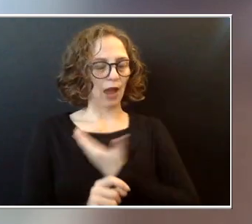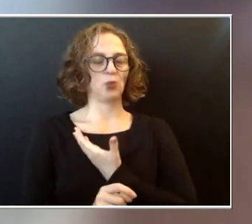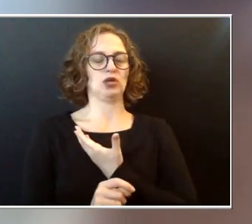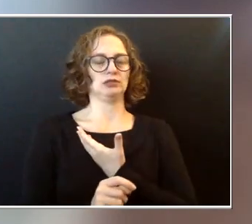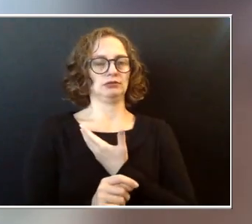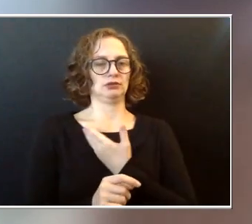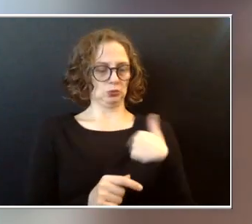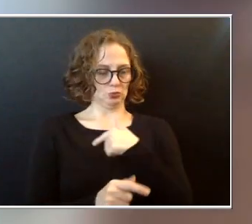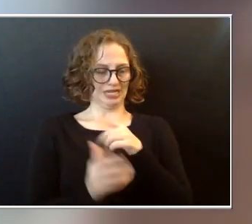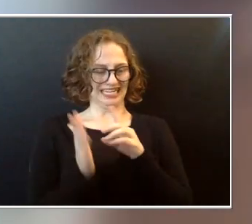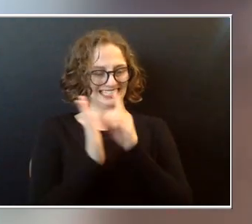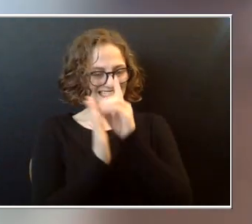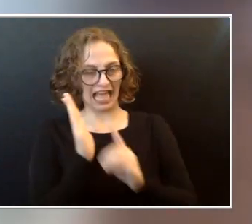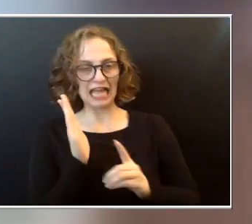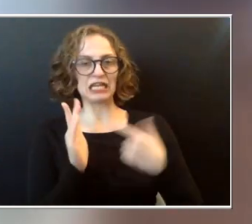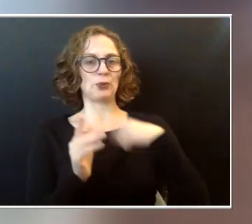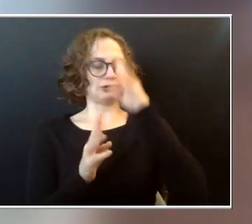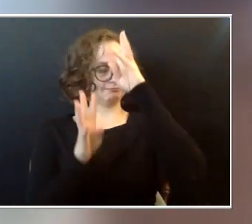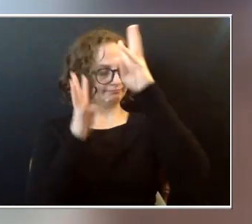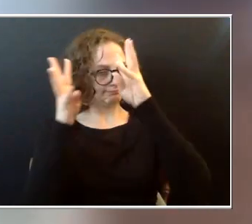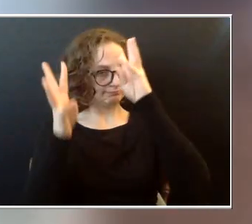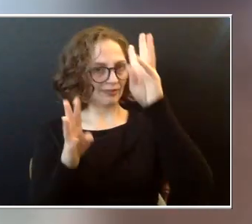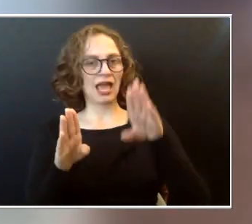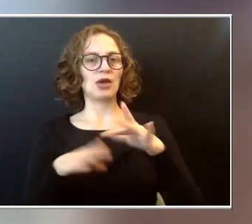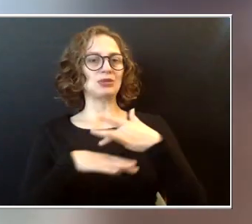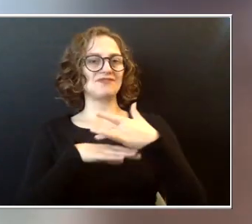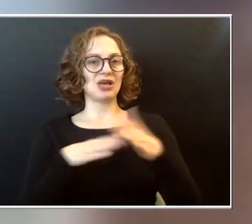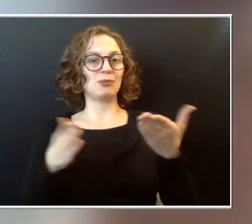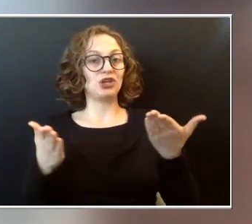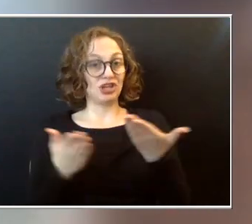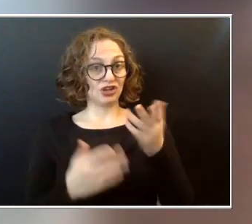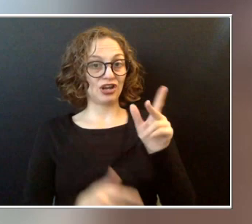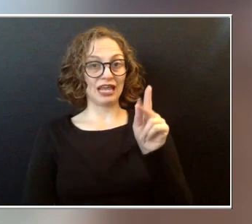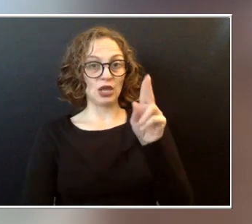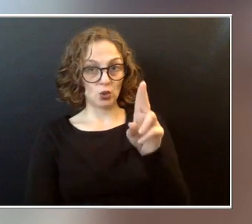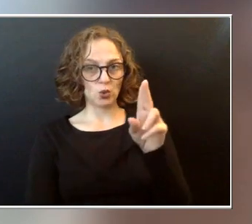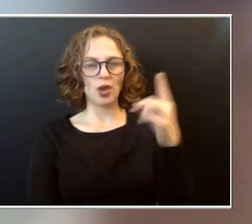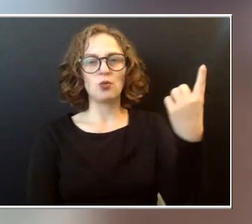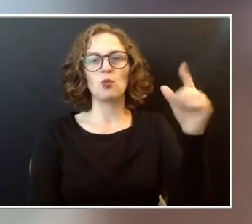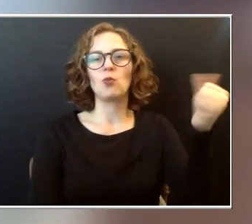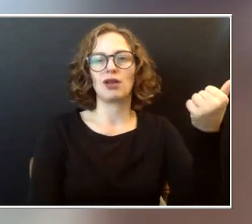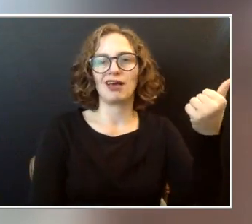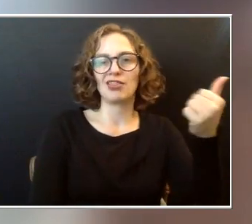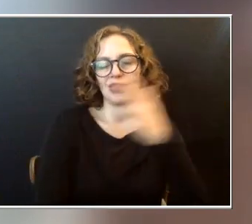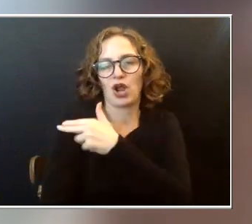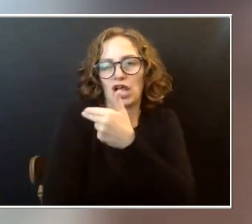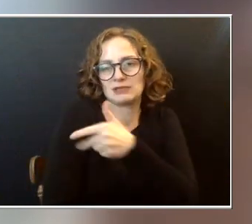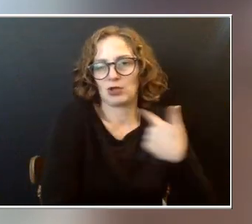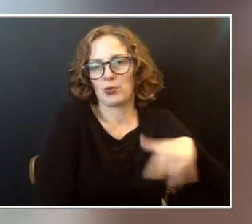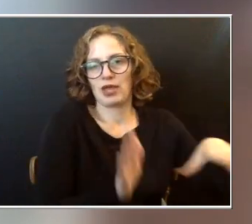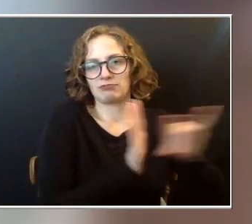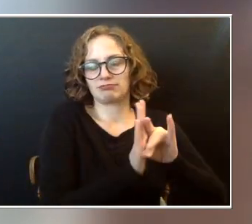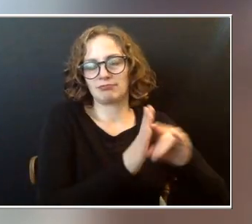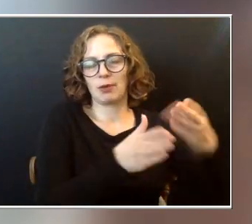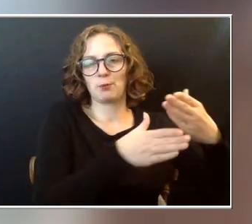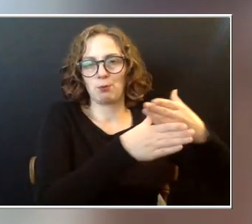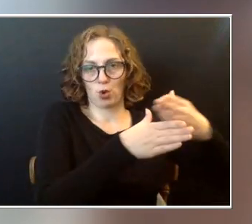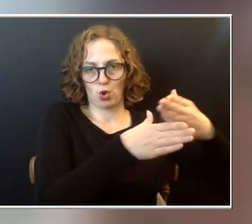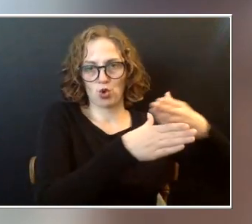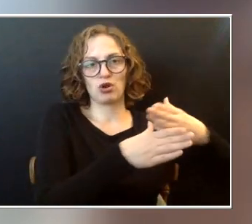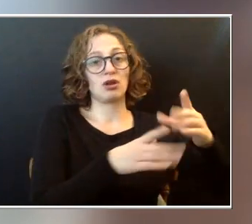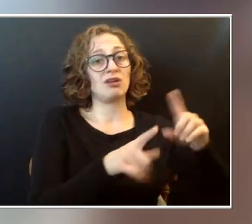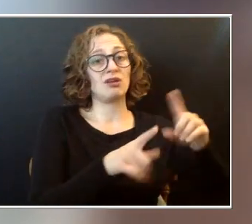KU and another site that we had solicited to participate with us. But it was not something that would have been